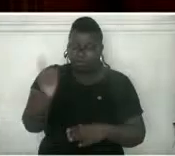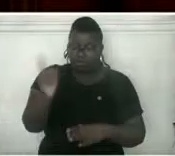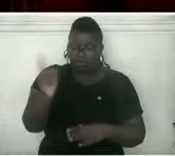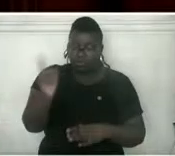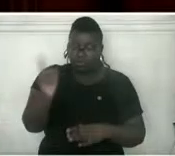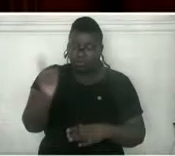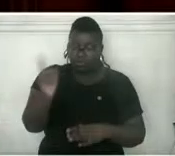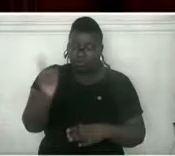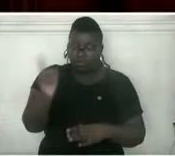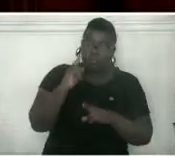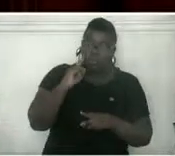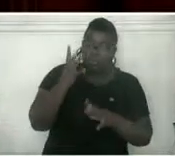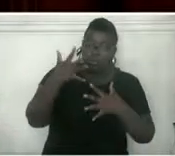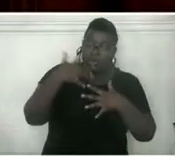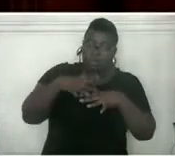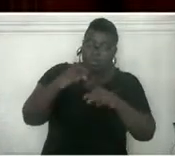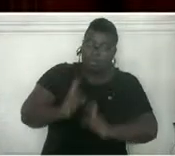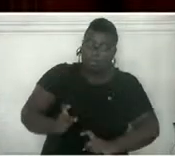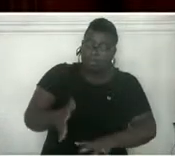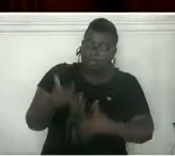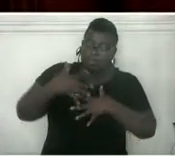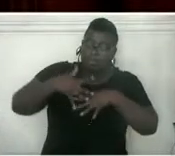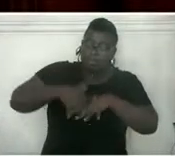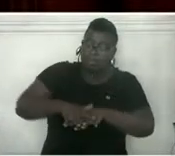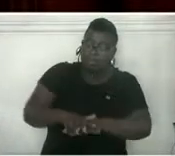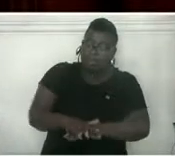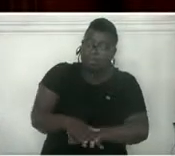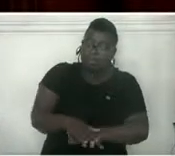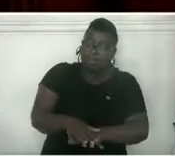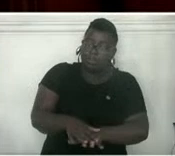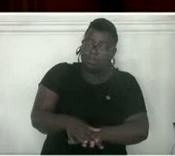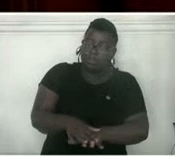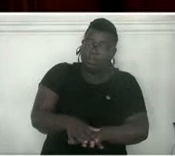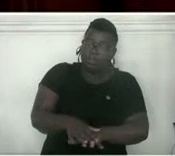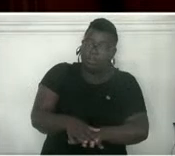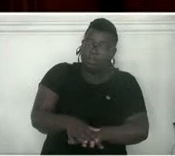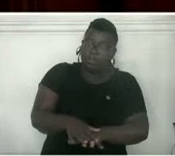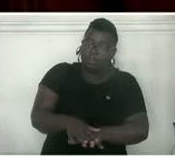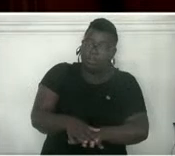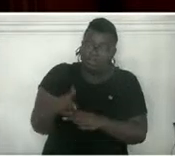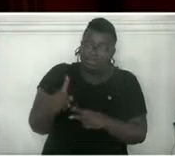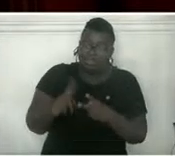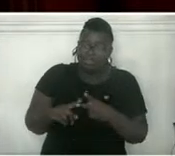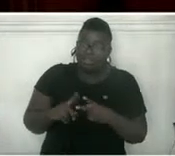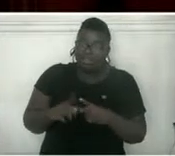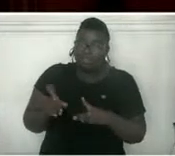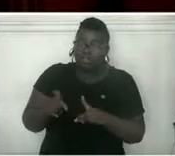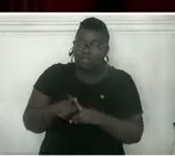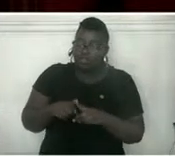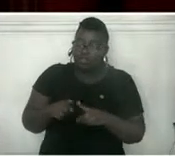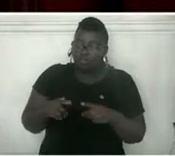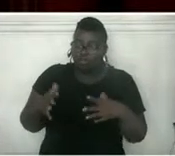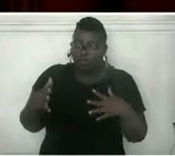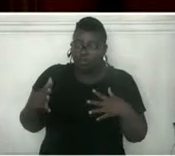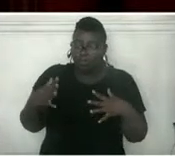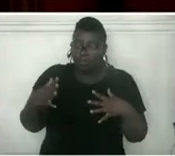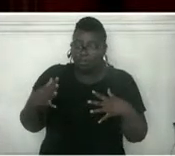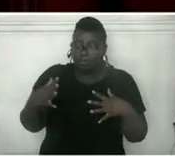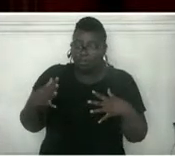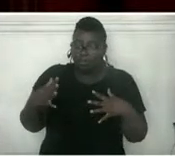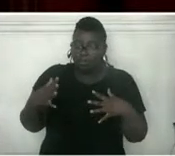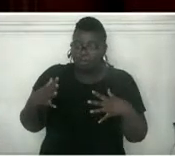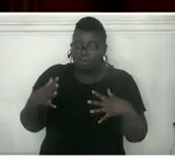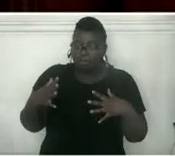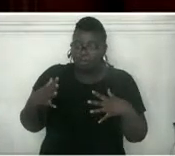fast-tracking implementation of SEZ project pipelines, incubate clothing and textile